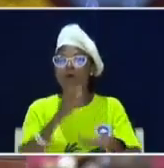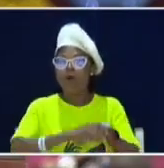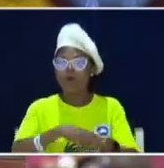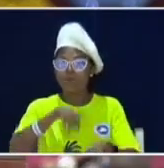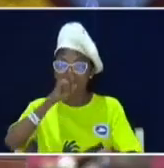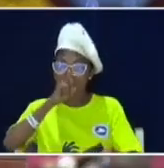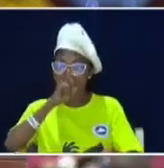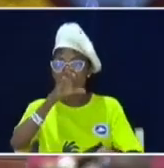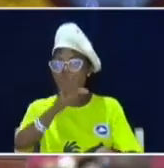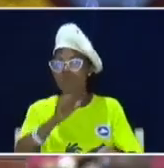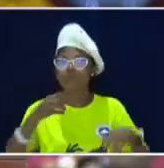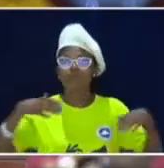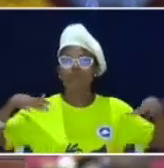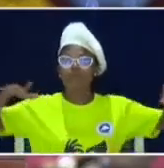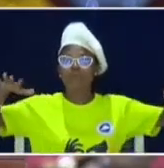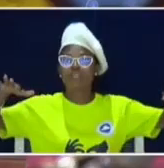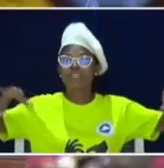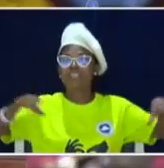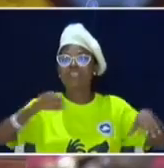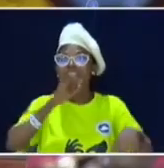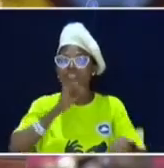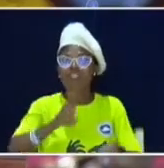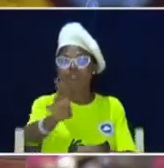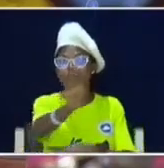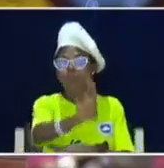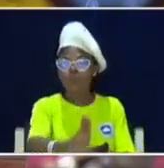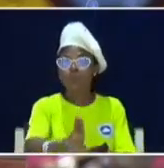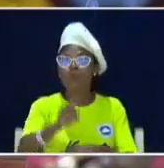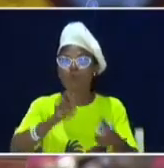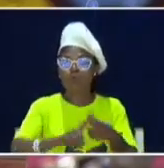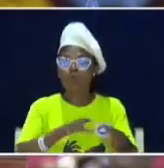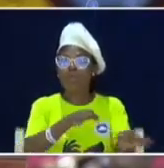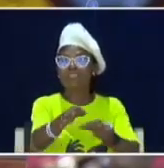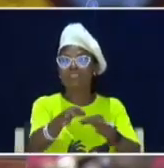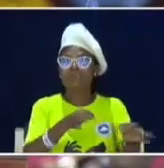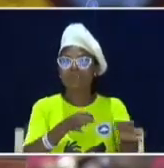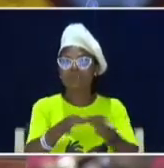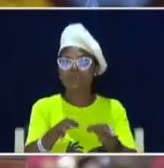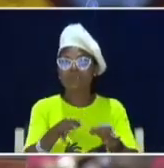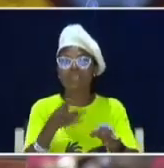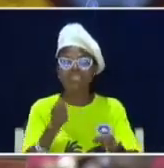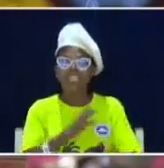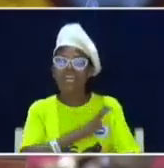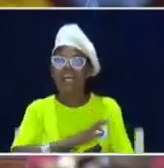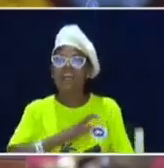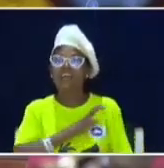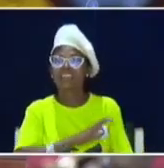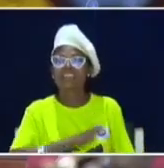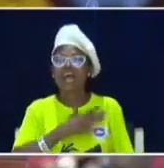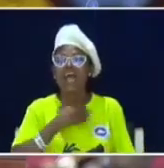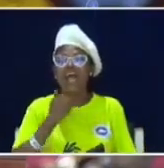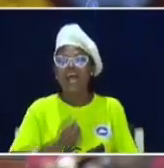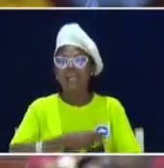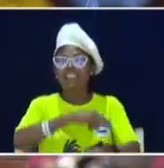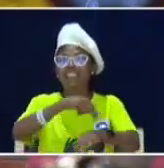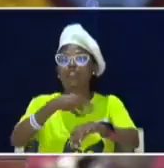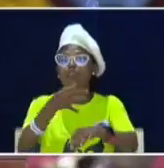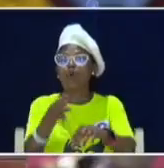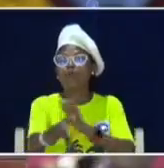wings is used to describe and explain the character and the nature of